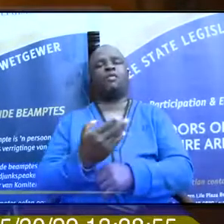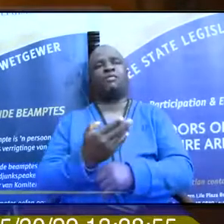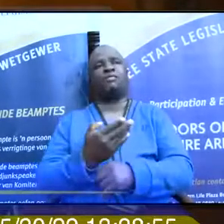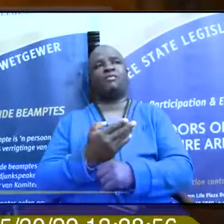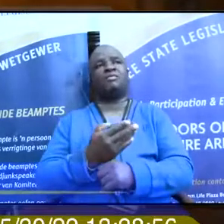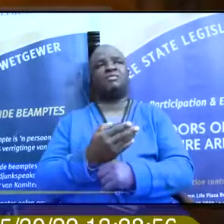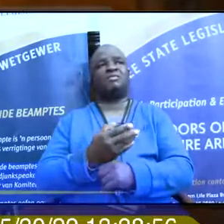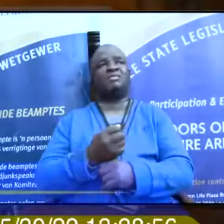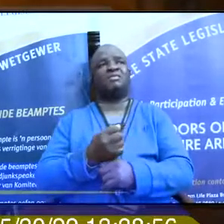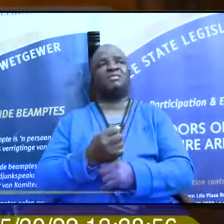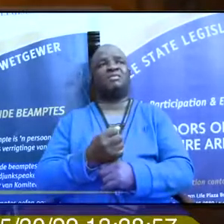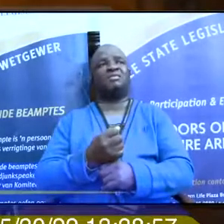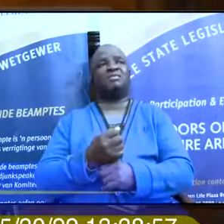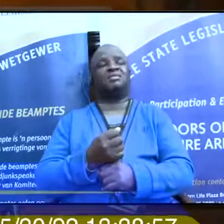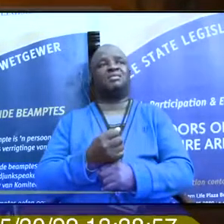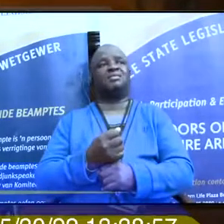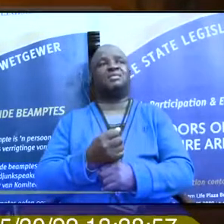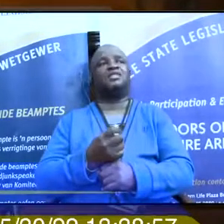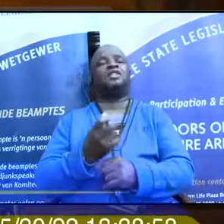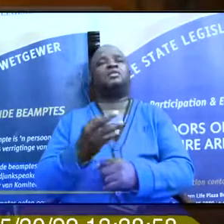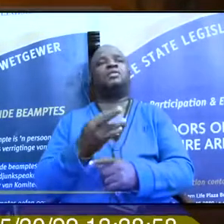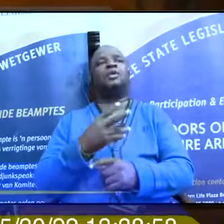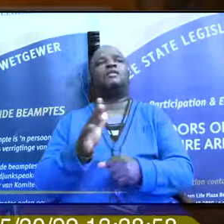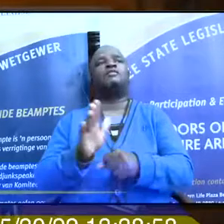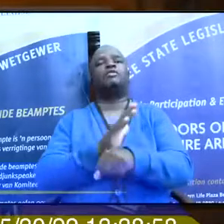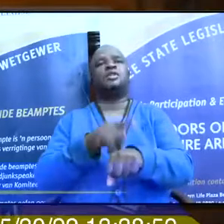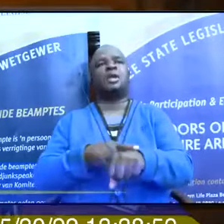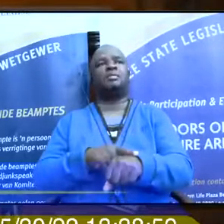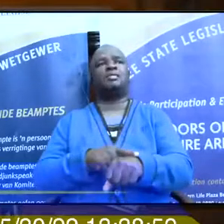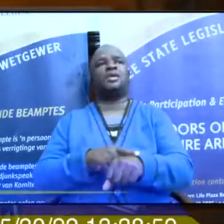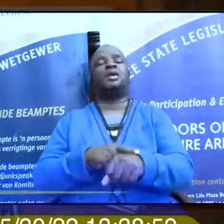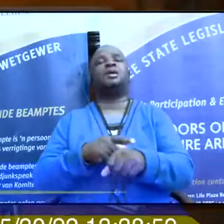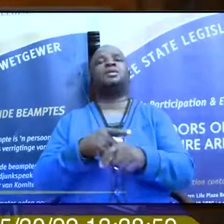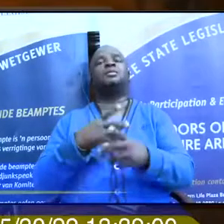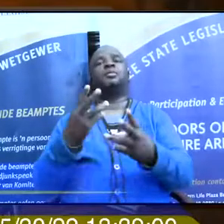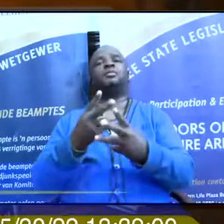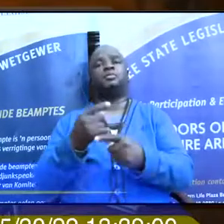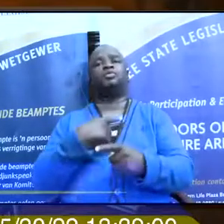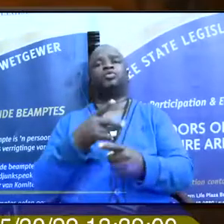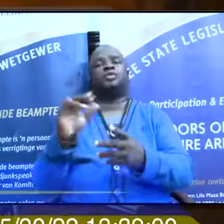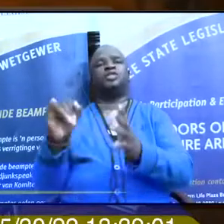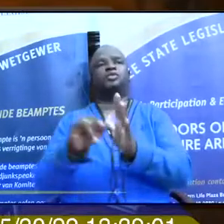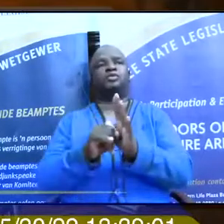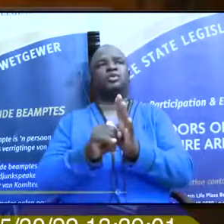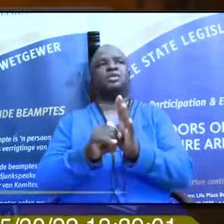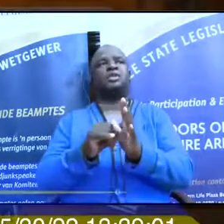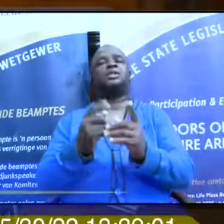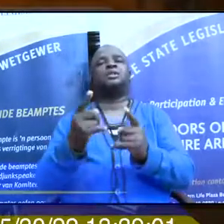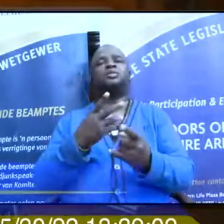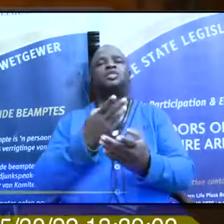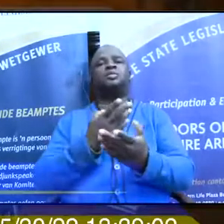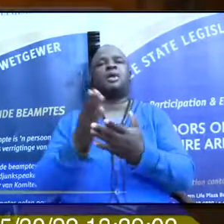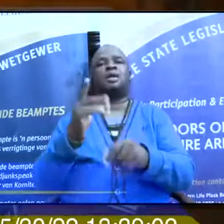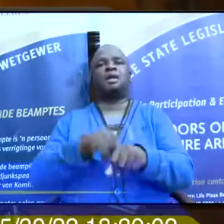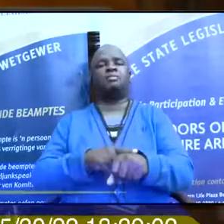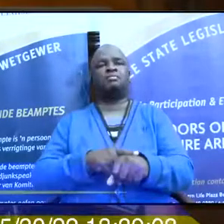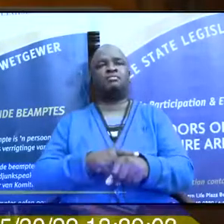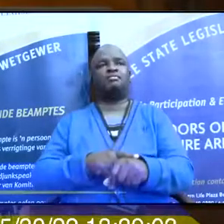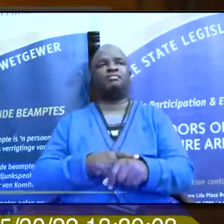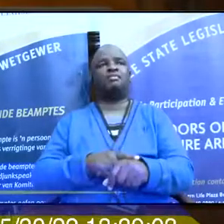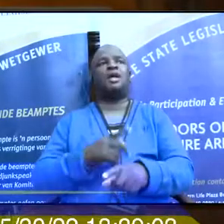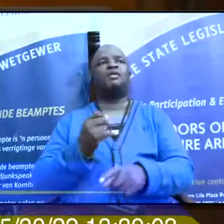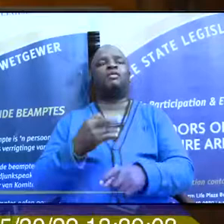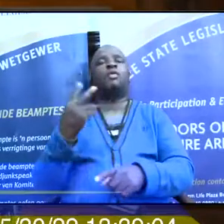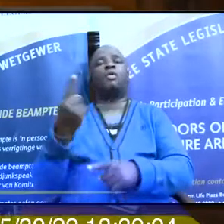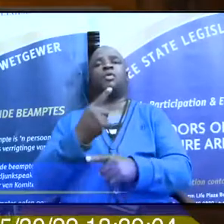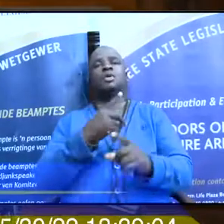do away with permanent employment and then introduce only casualization in all your